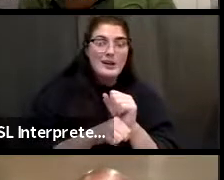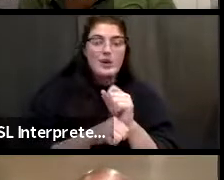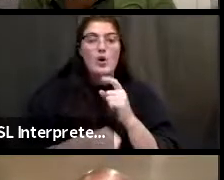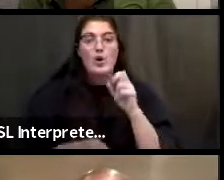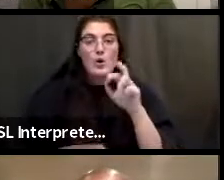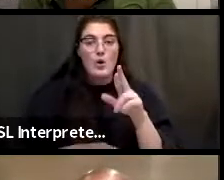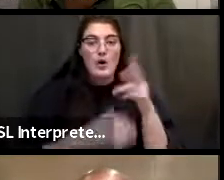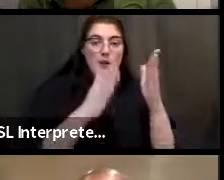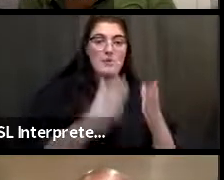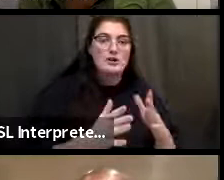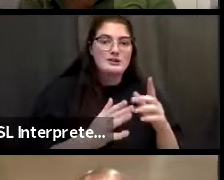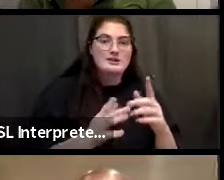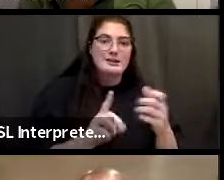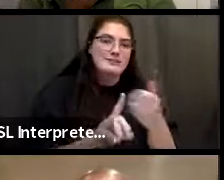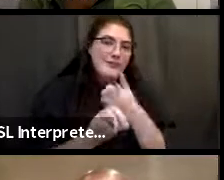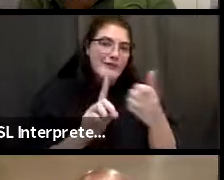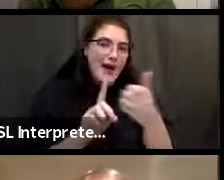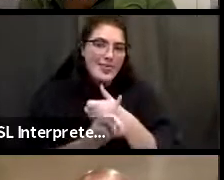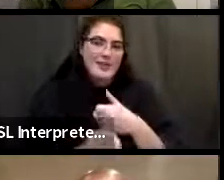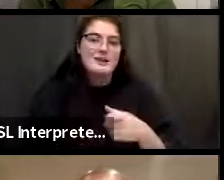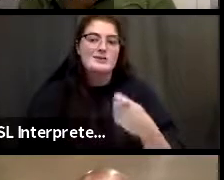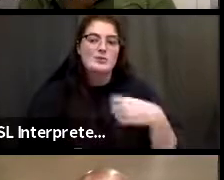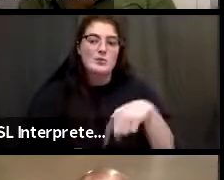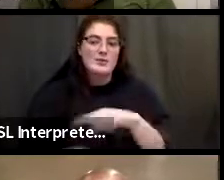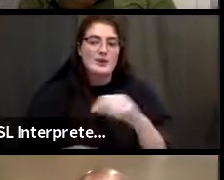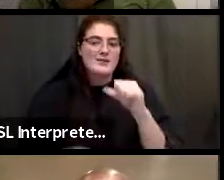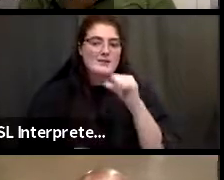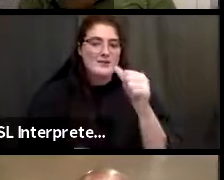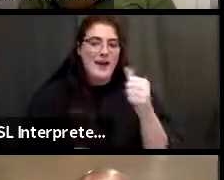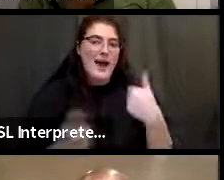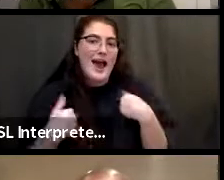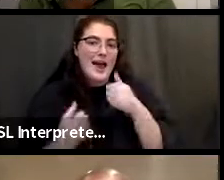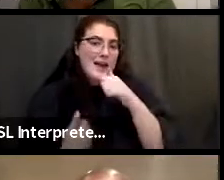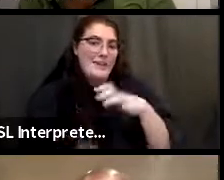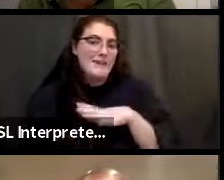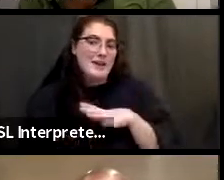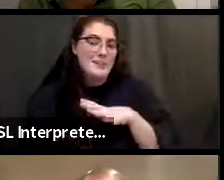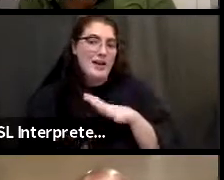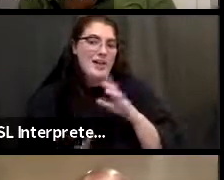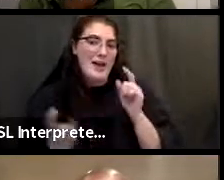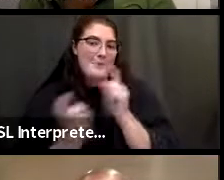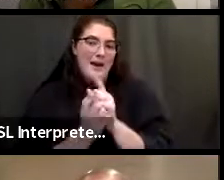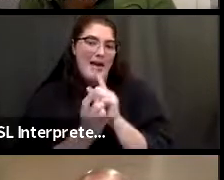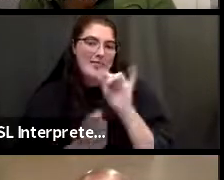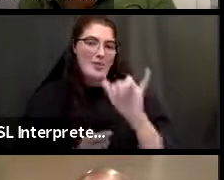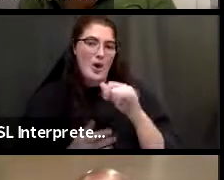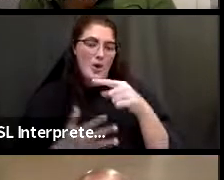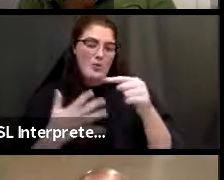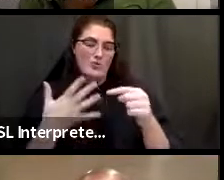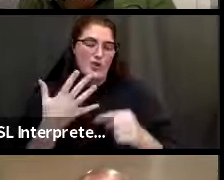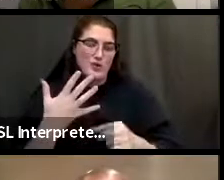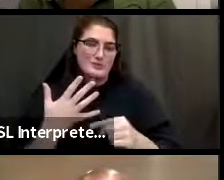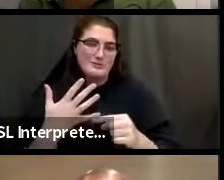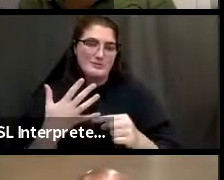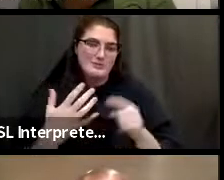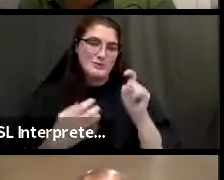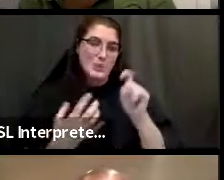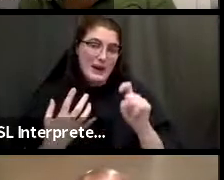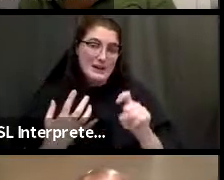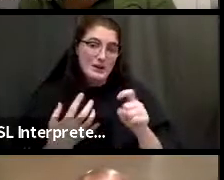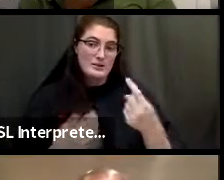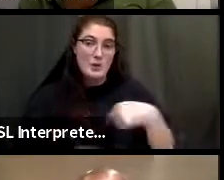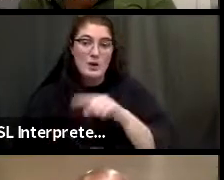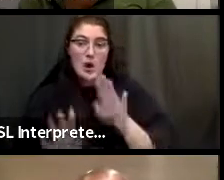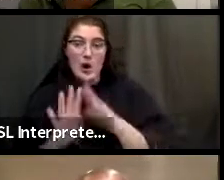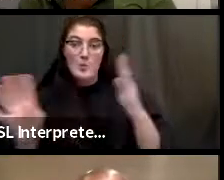been referred anyone who female-wise, anyone who meets that criteria. but we are open. So the